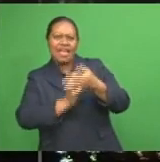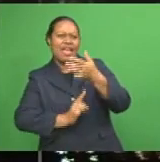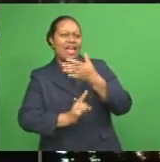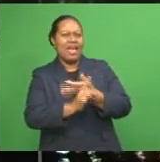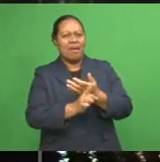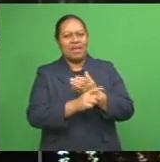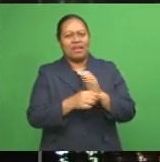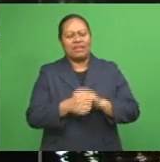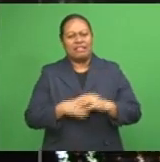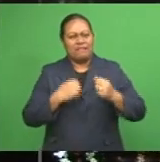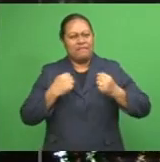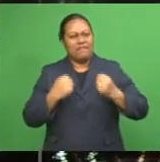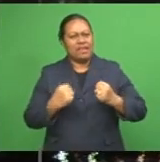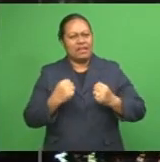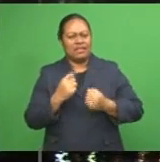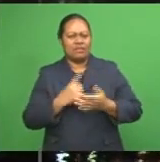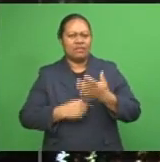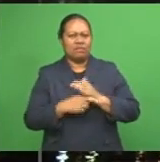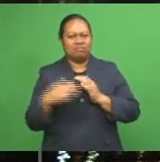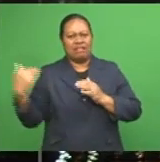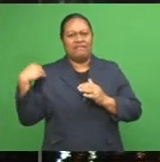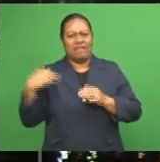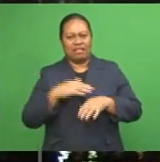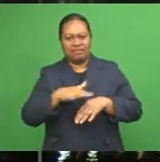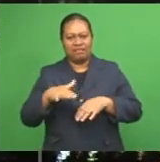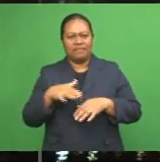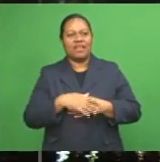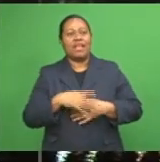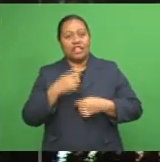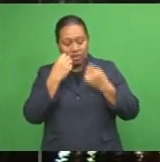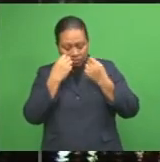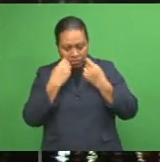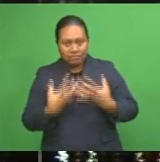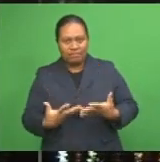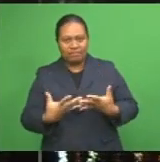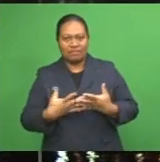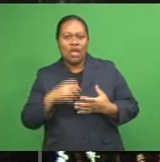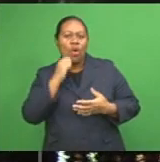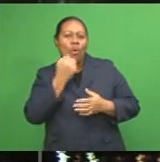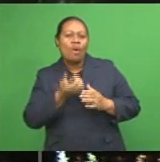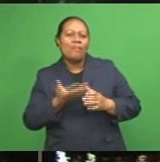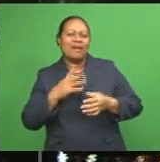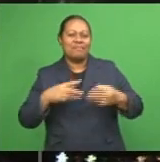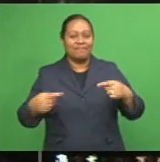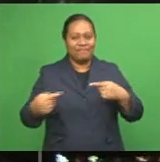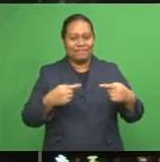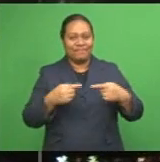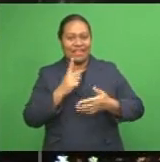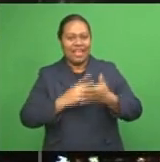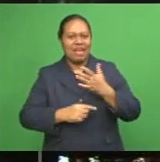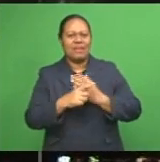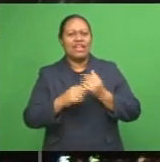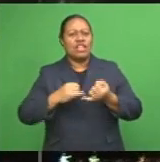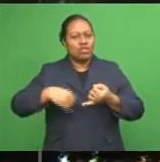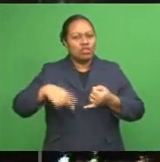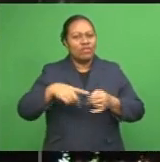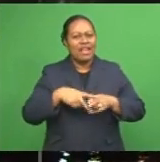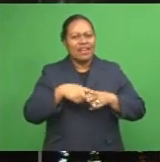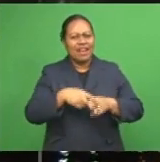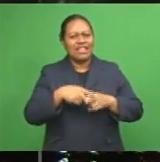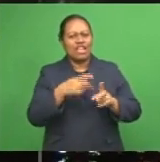toll on the fitness of players. This was evident in a warm-up match between Suva and Nandi football teams at the Korovuto grounds